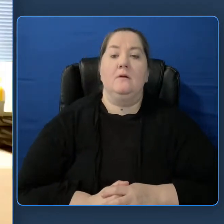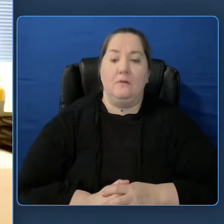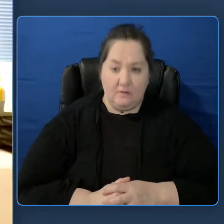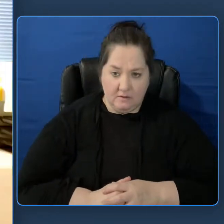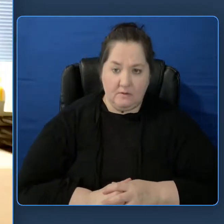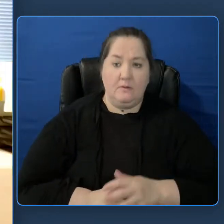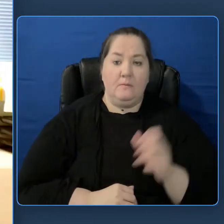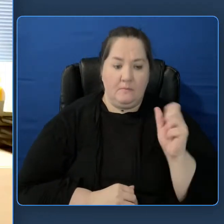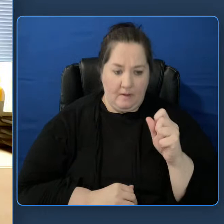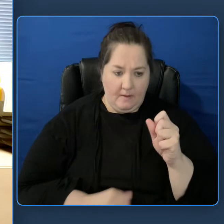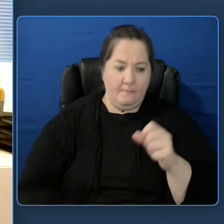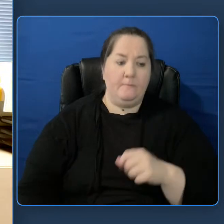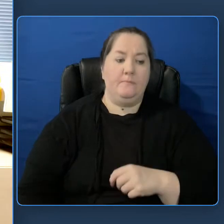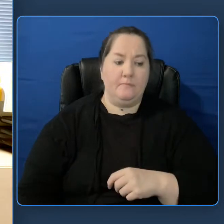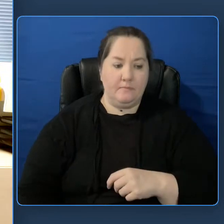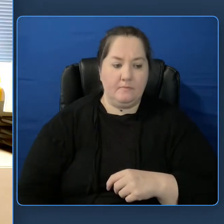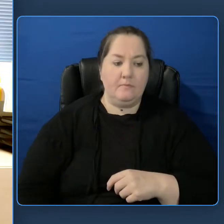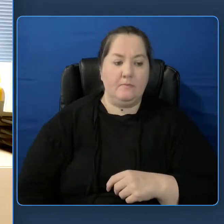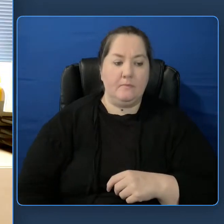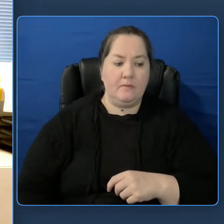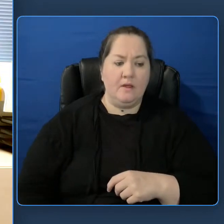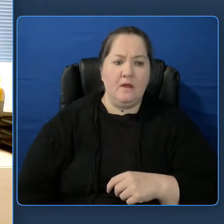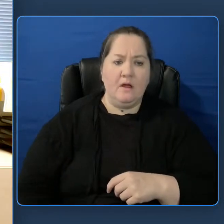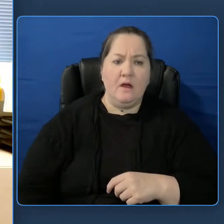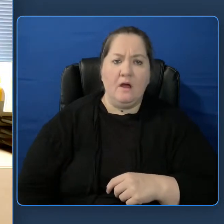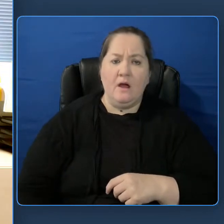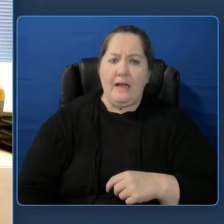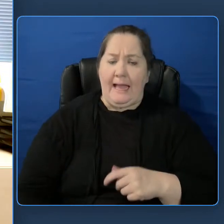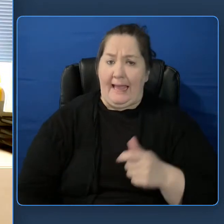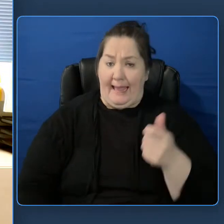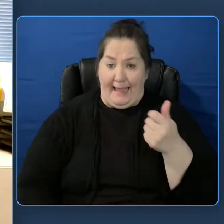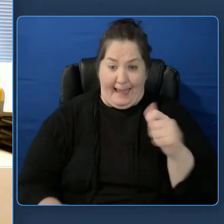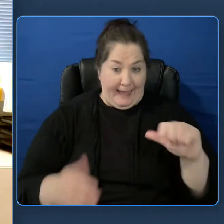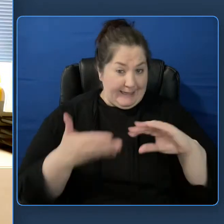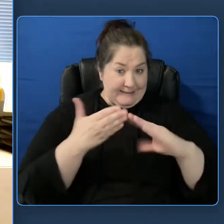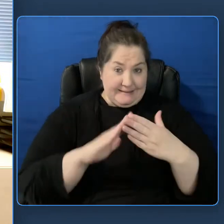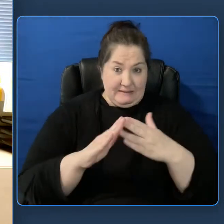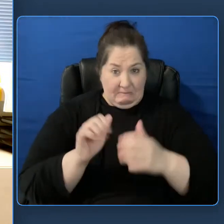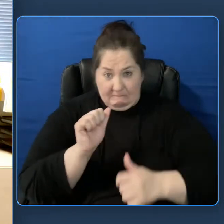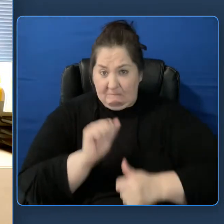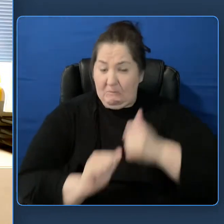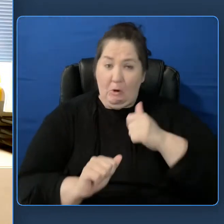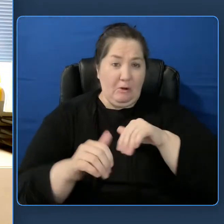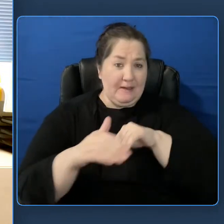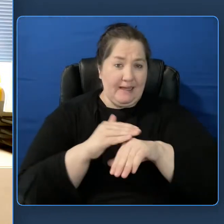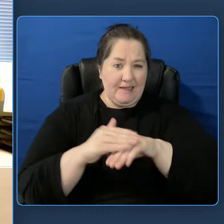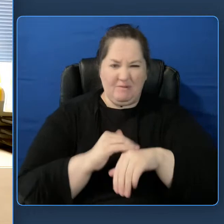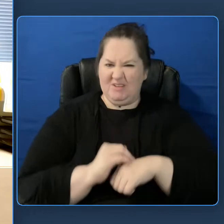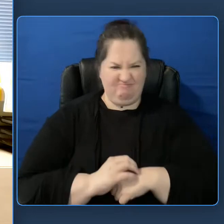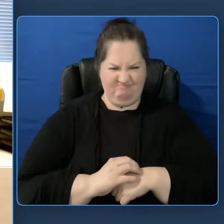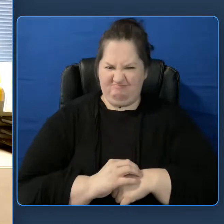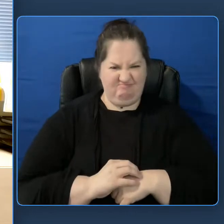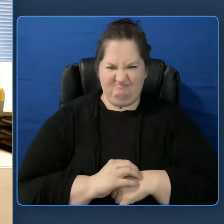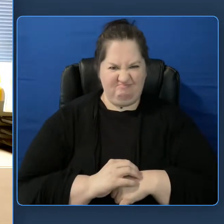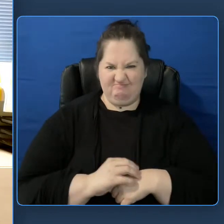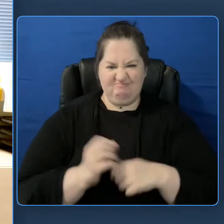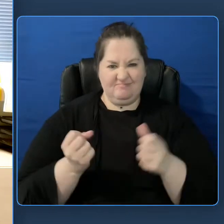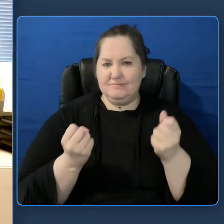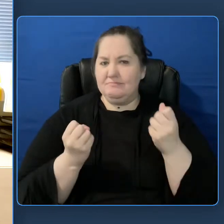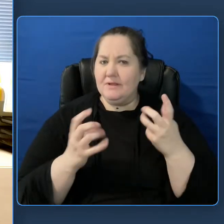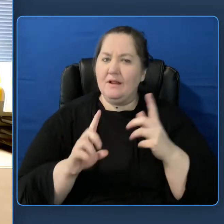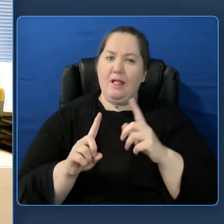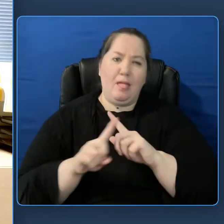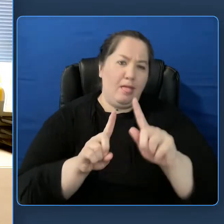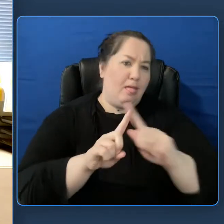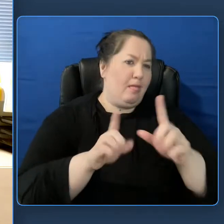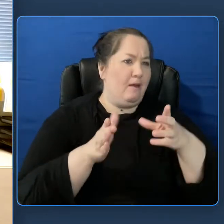Yeah. I don't think any city is the most accessible for everybody. Right. Because there's so many